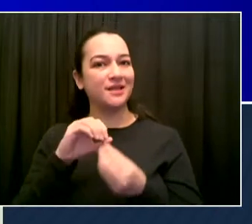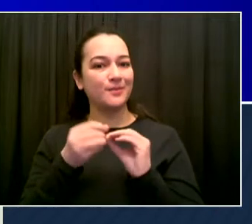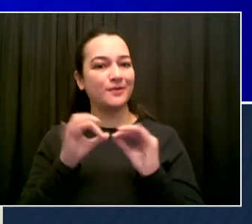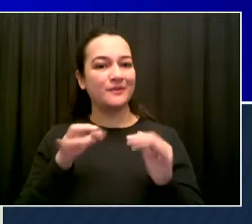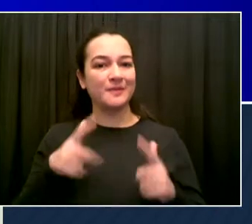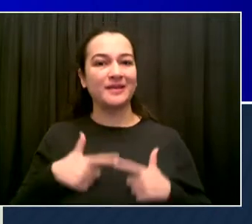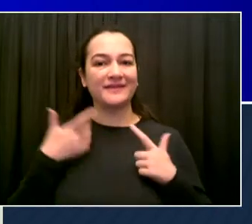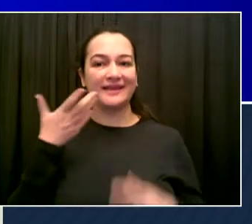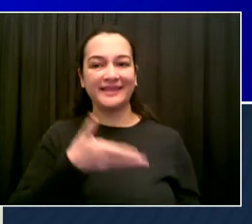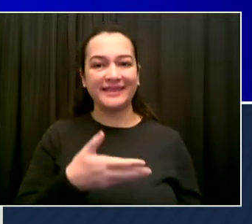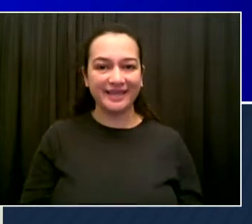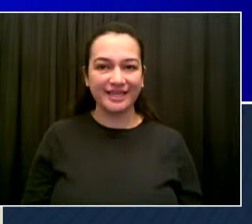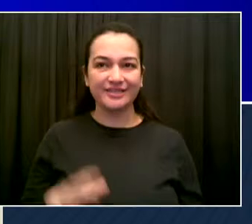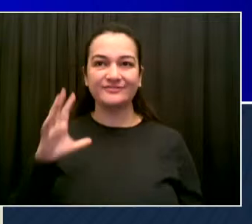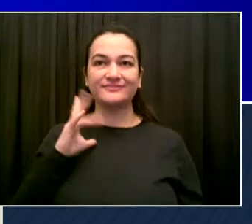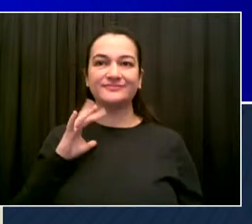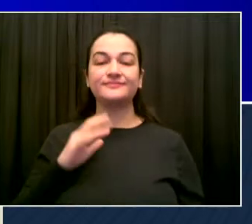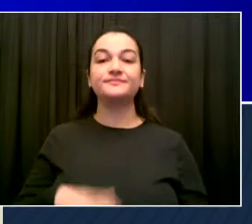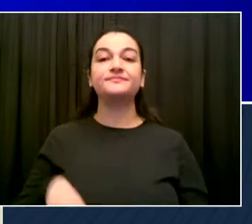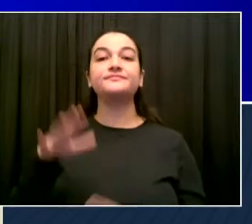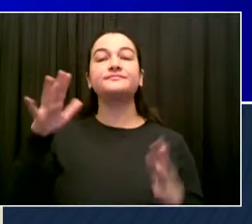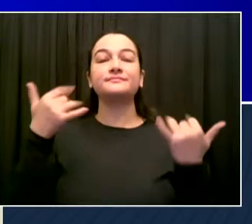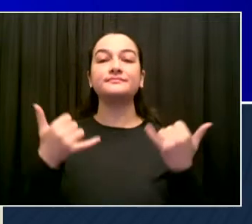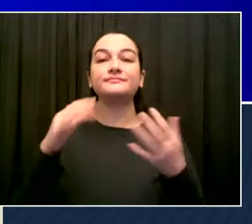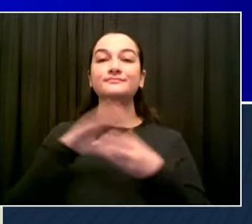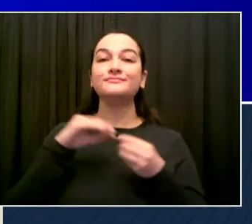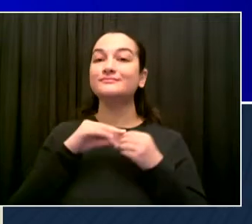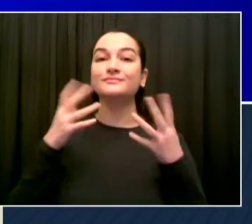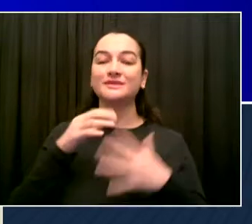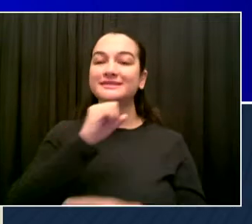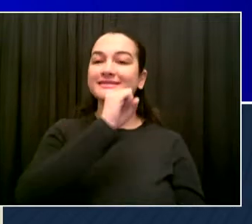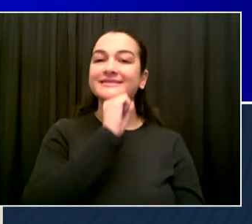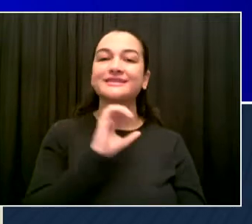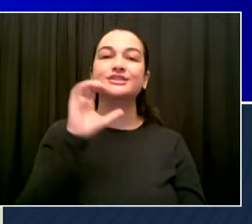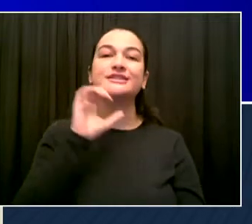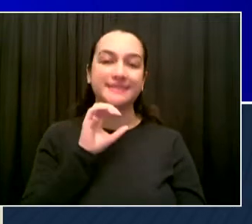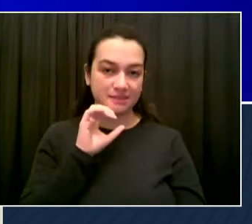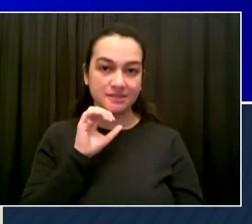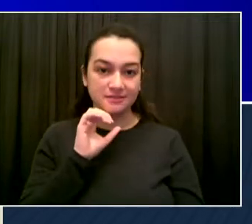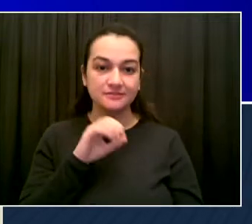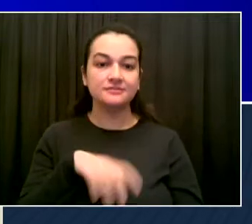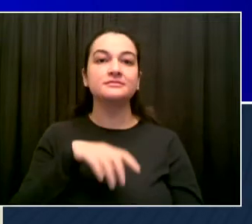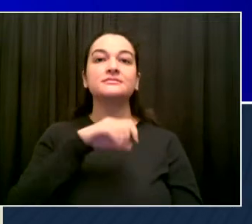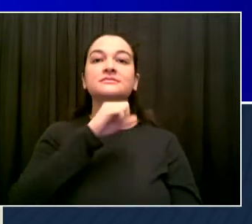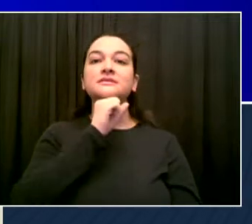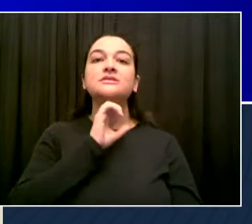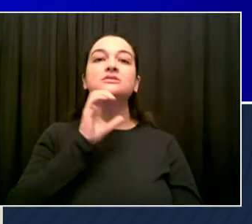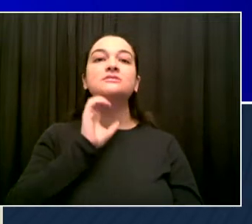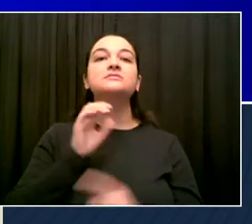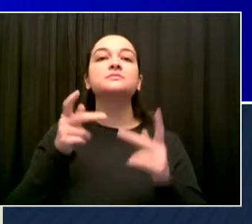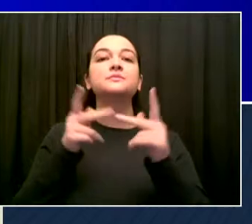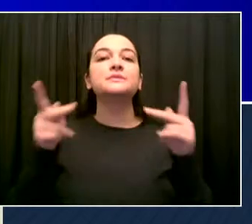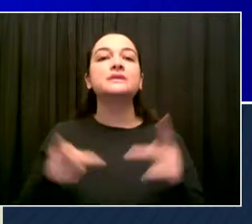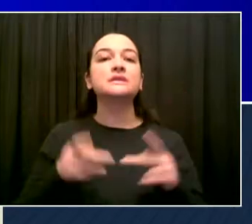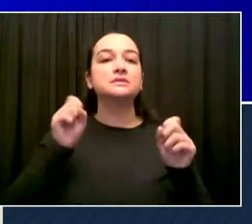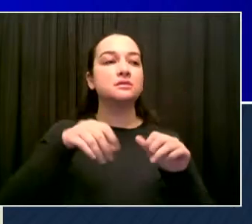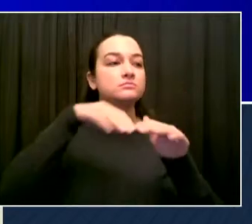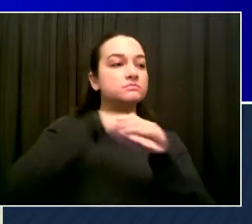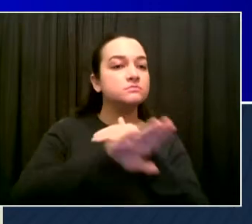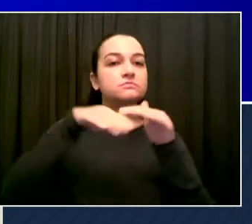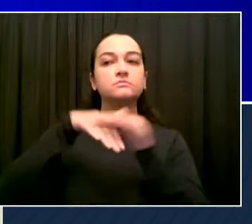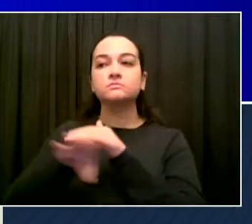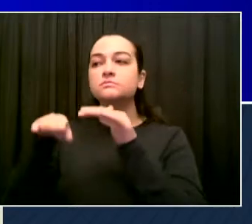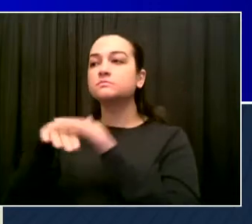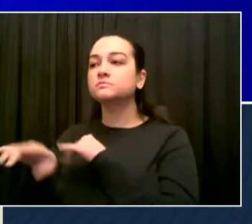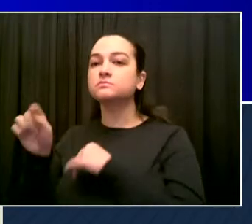most vulnerable group is our seniors, particularly our oldest seniors. So again, for seniors 75 years old and up, we're doing